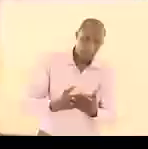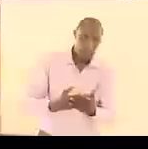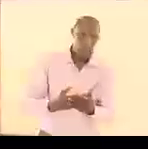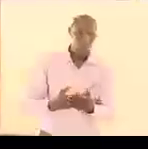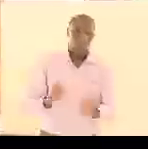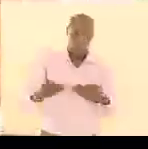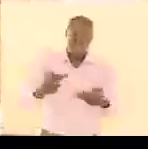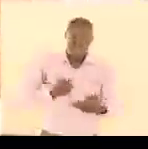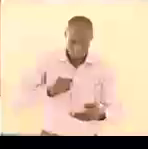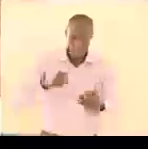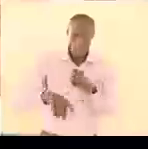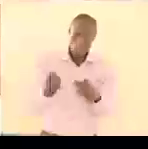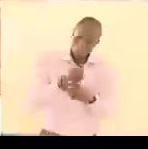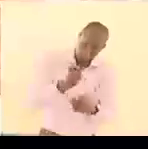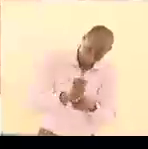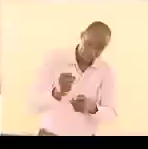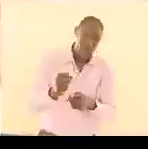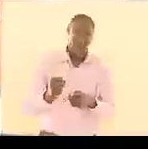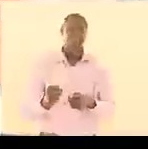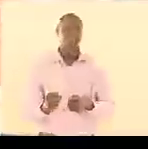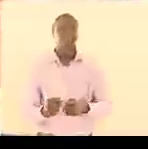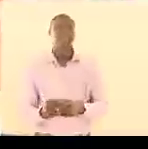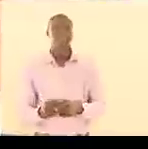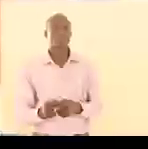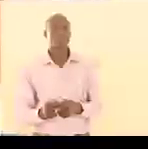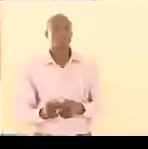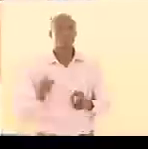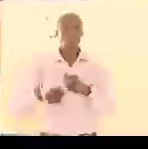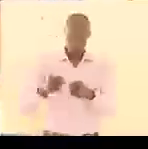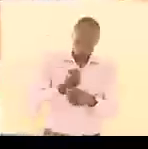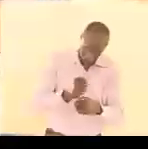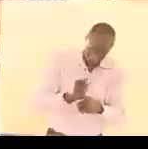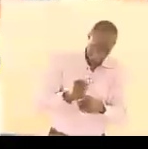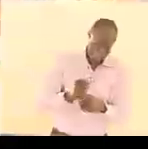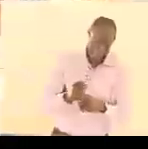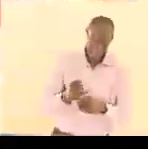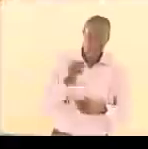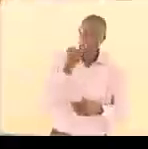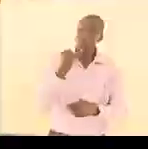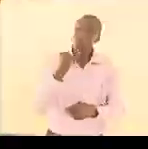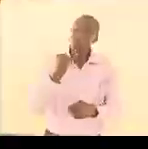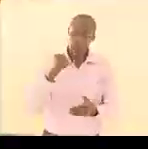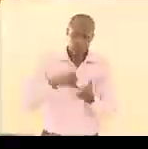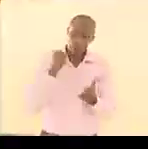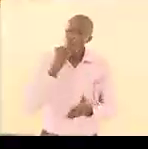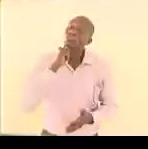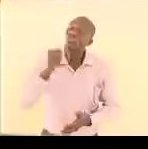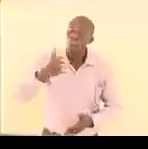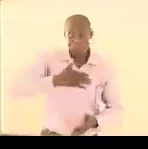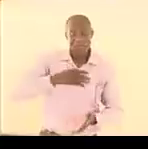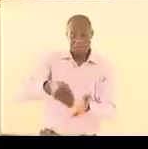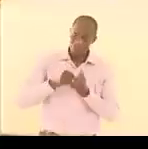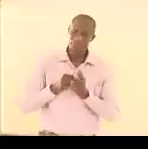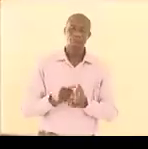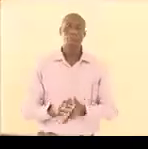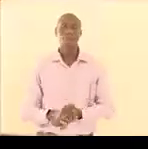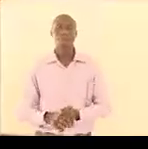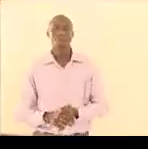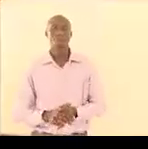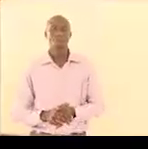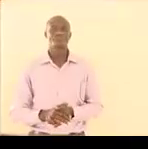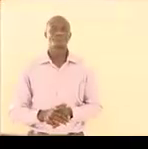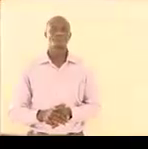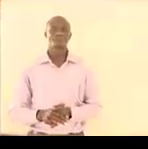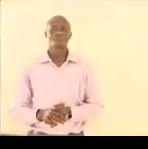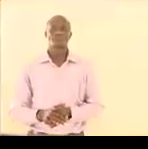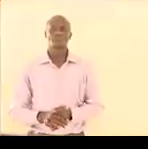share. He gives me as a steward to share. It doesn't belong to me. Do you